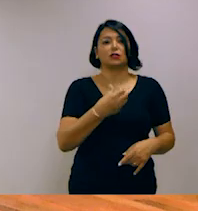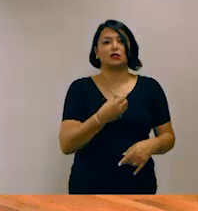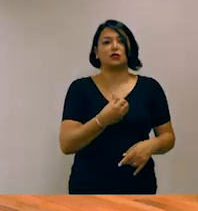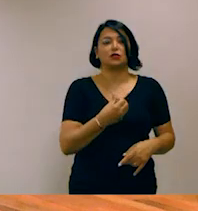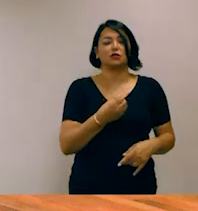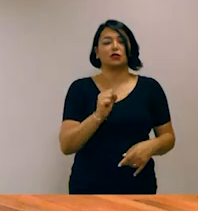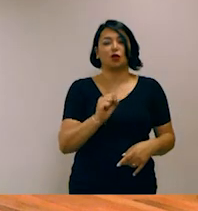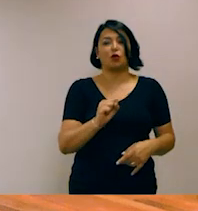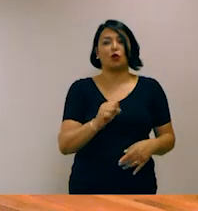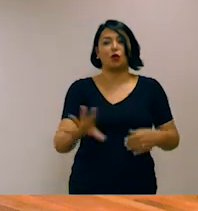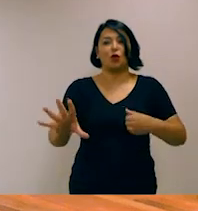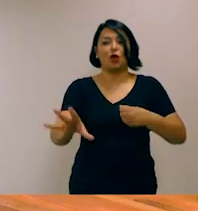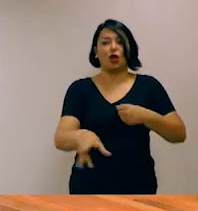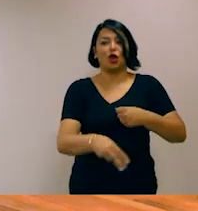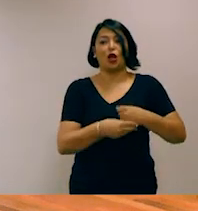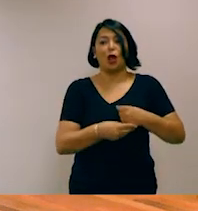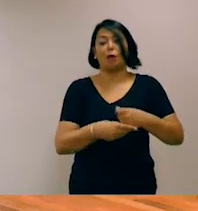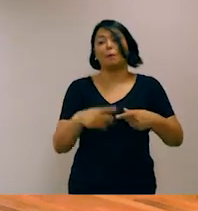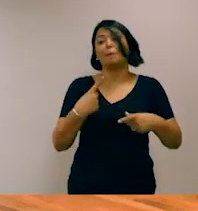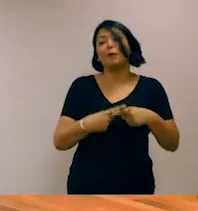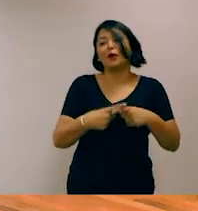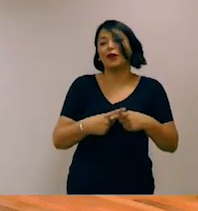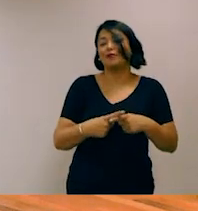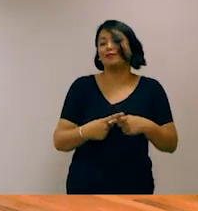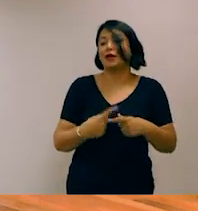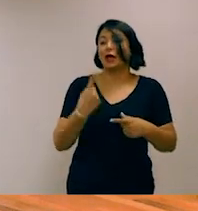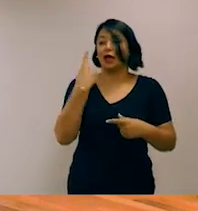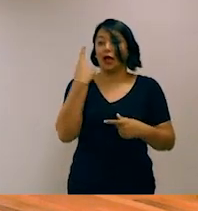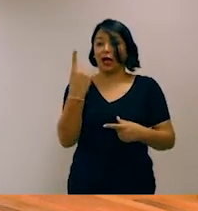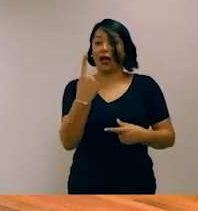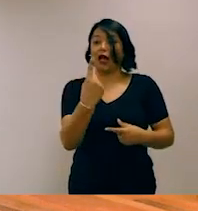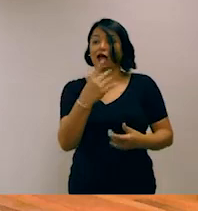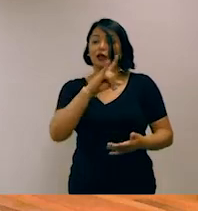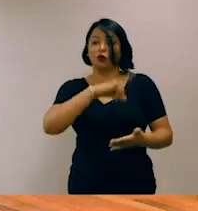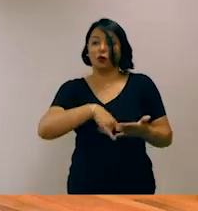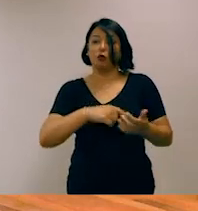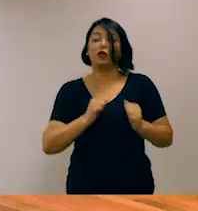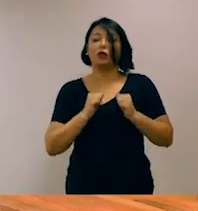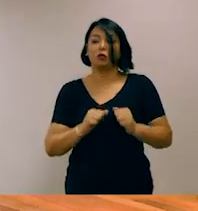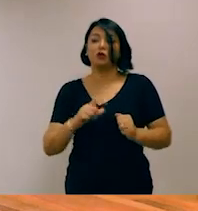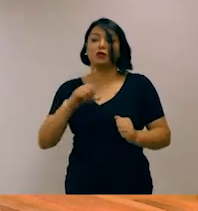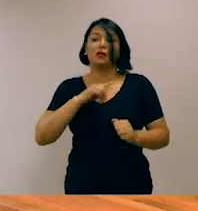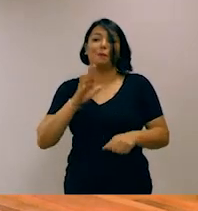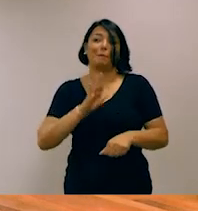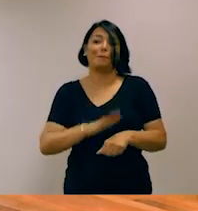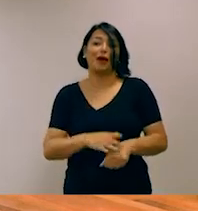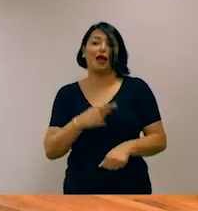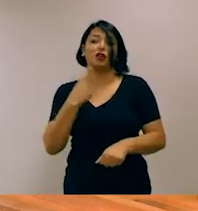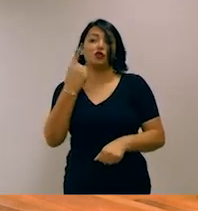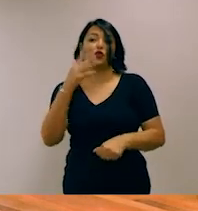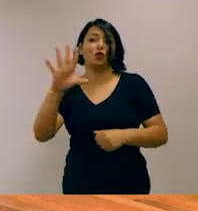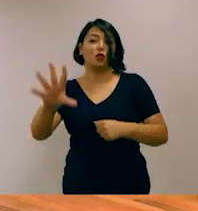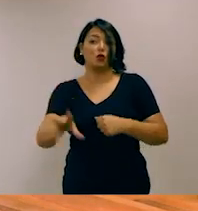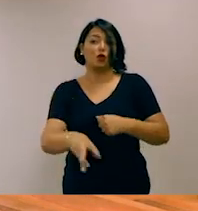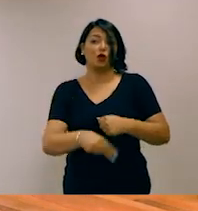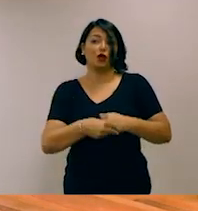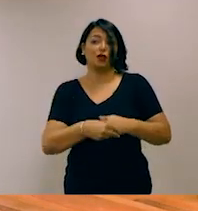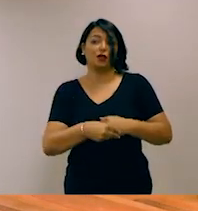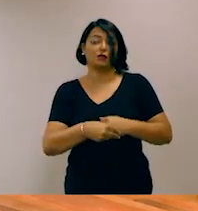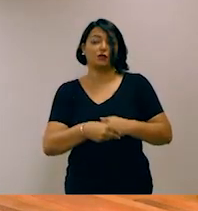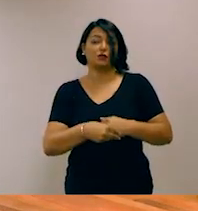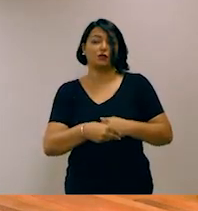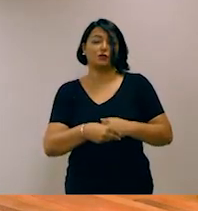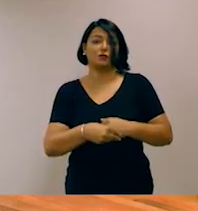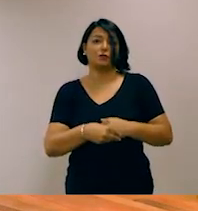8,368 annexed documents because I can have more than one document annexed to the same